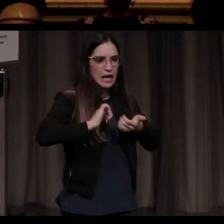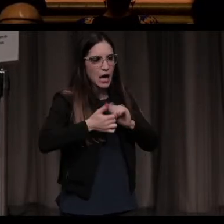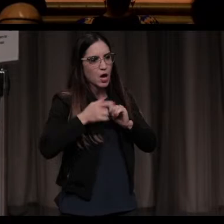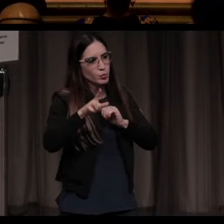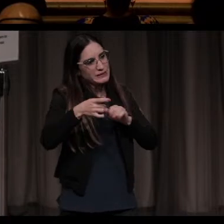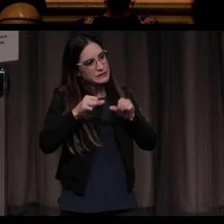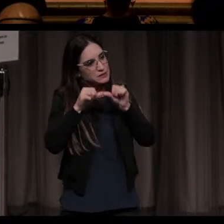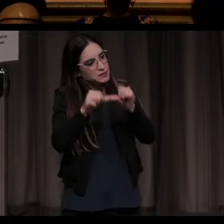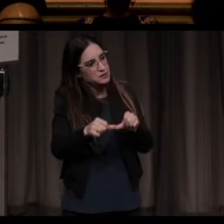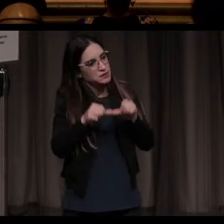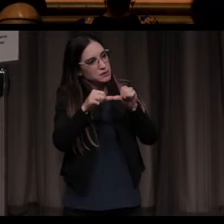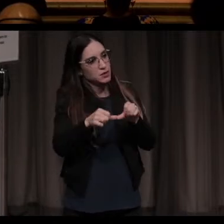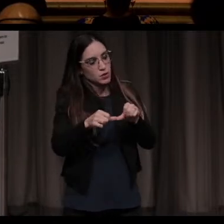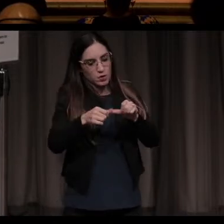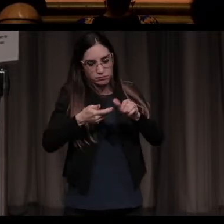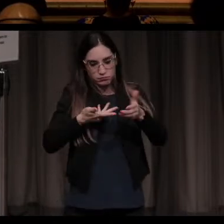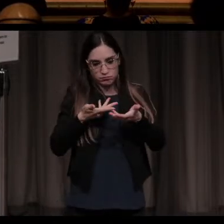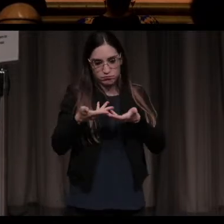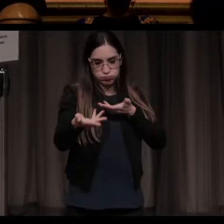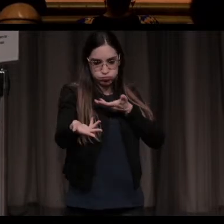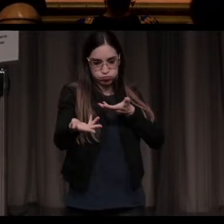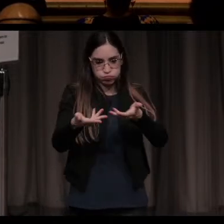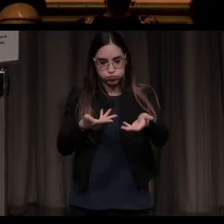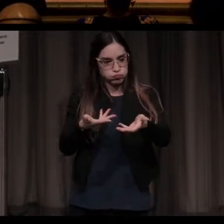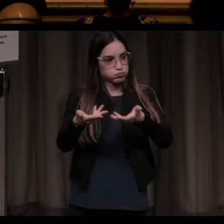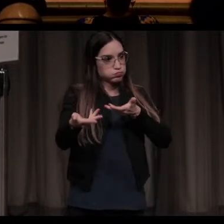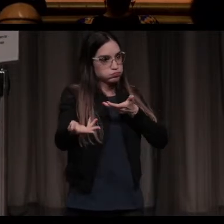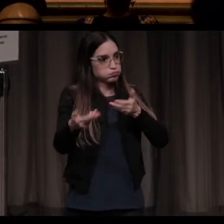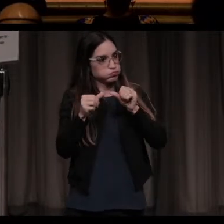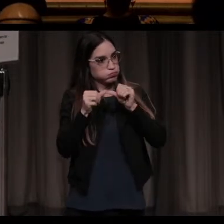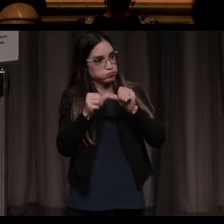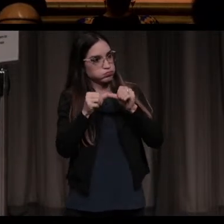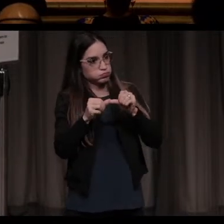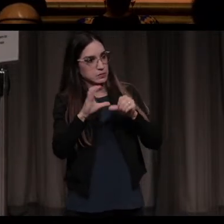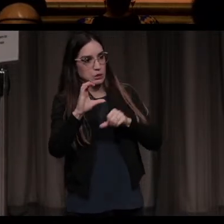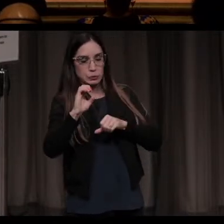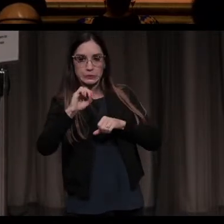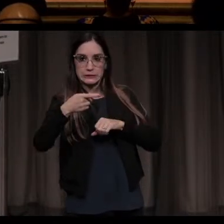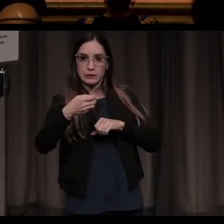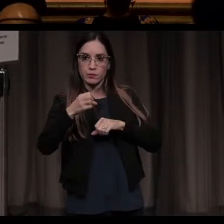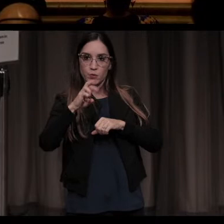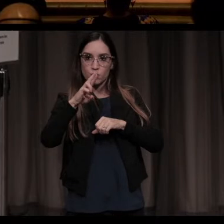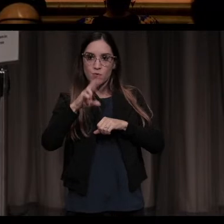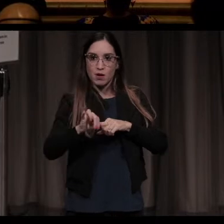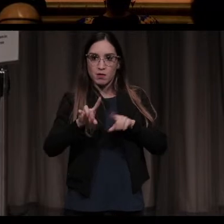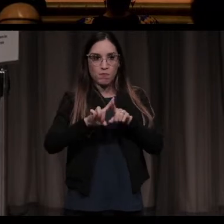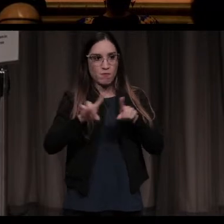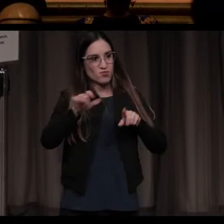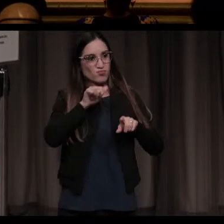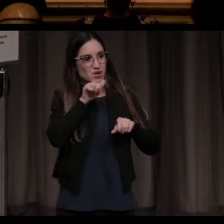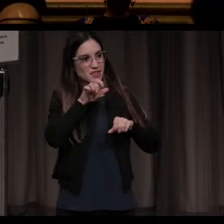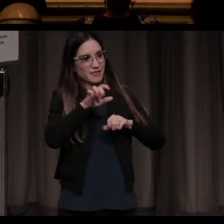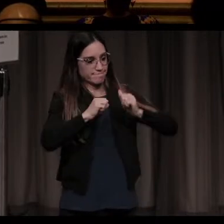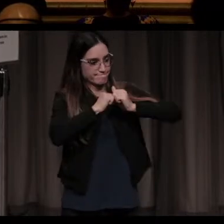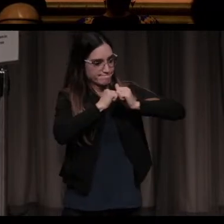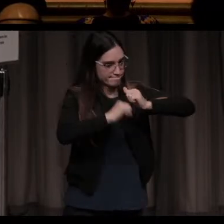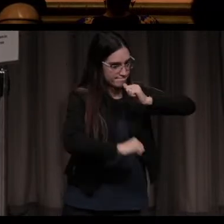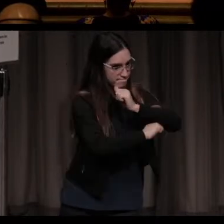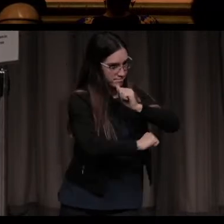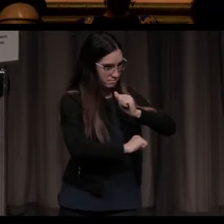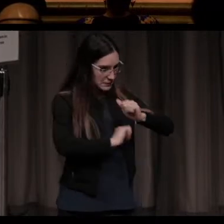and investing in indigenous contemporary art, but also sustaining this dialogue and not letting